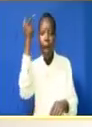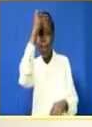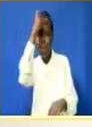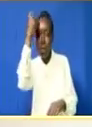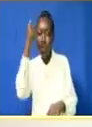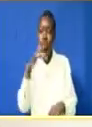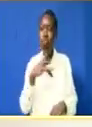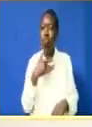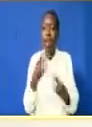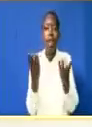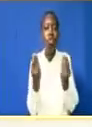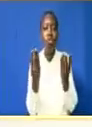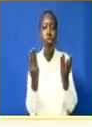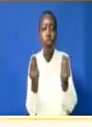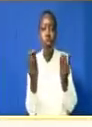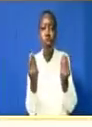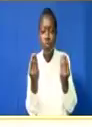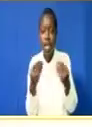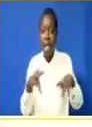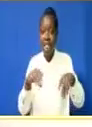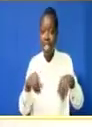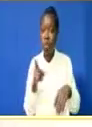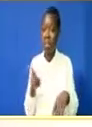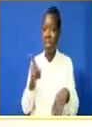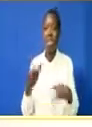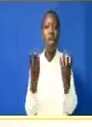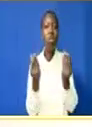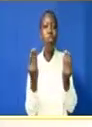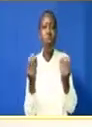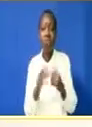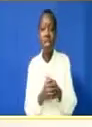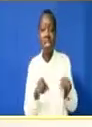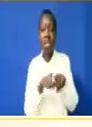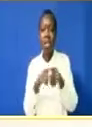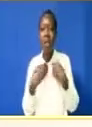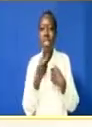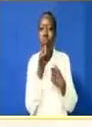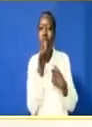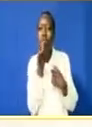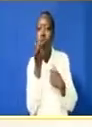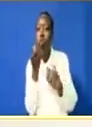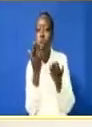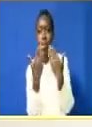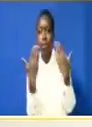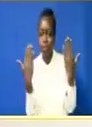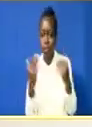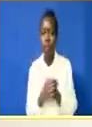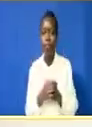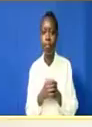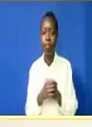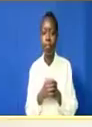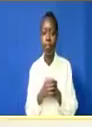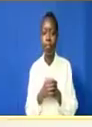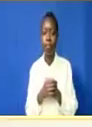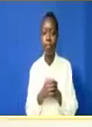the smoothness, it has very small and tiny particles. Okay. The particles are tiny. That's why you cannot see them.